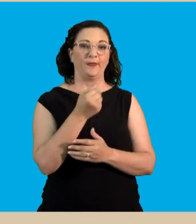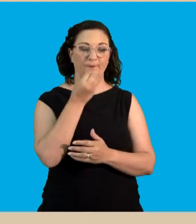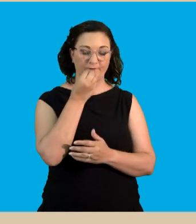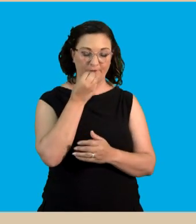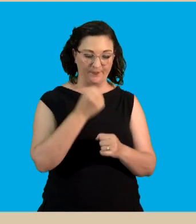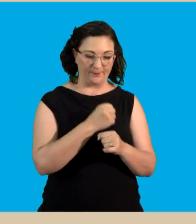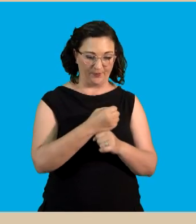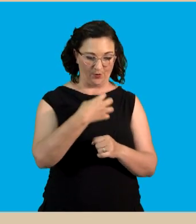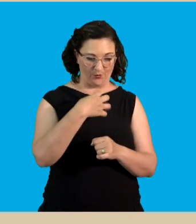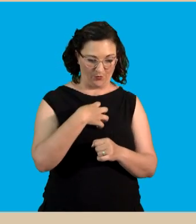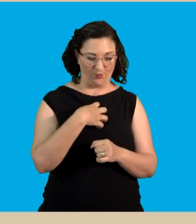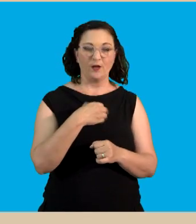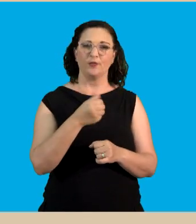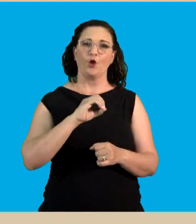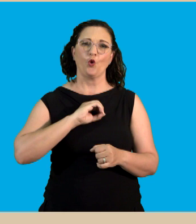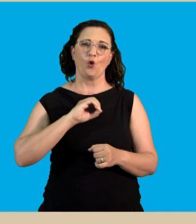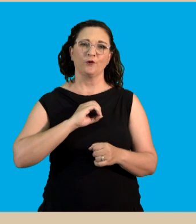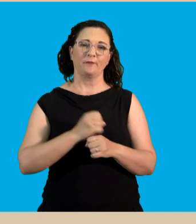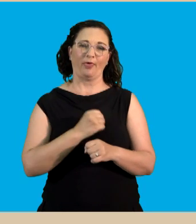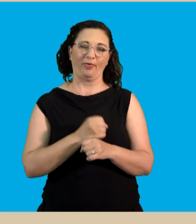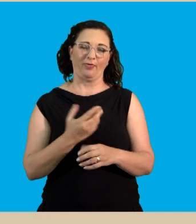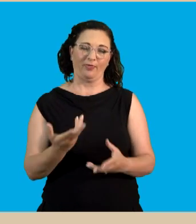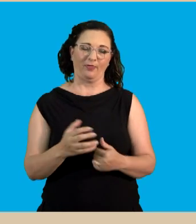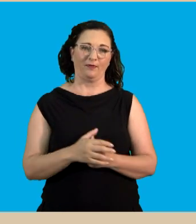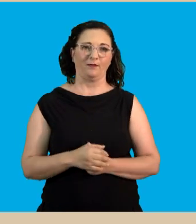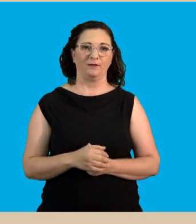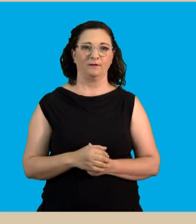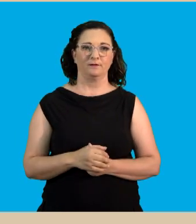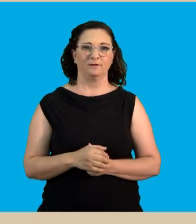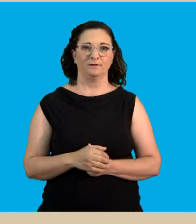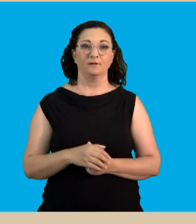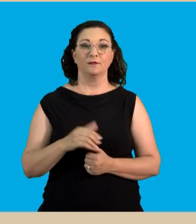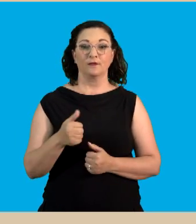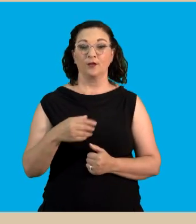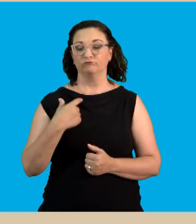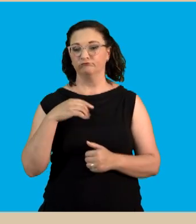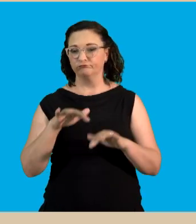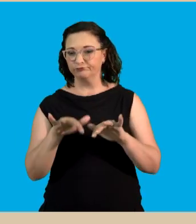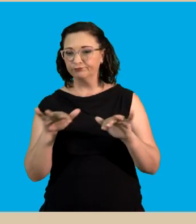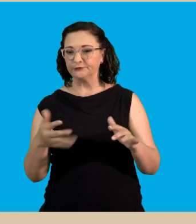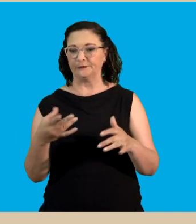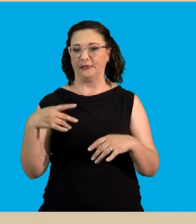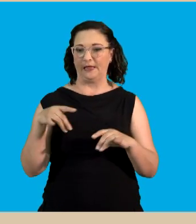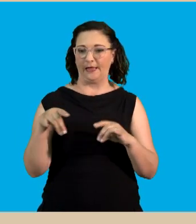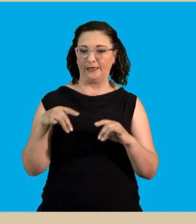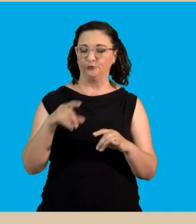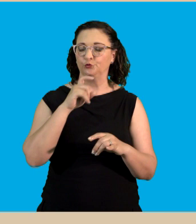their own food and producing oxygen. Oxygen gas is used by human beings and